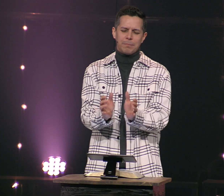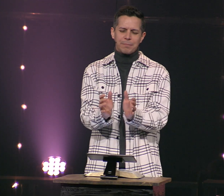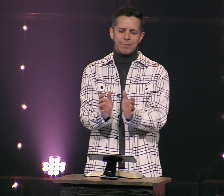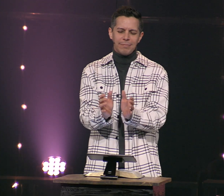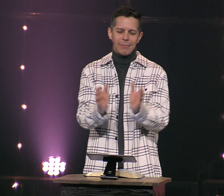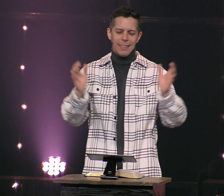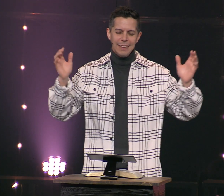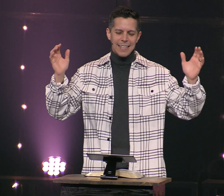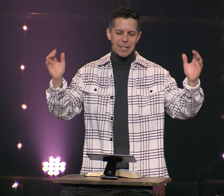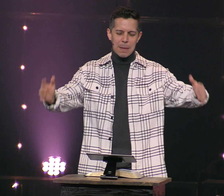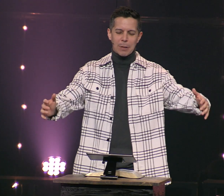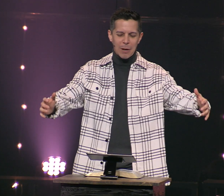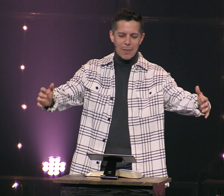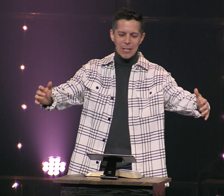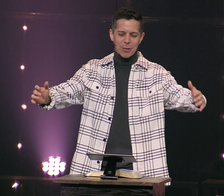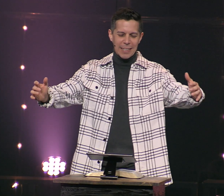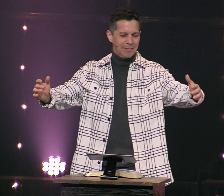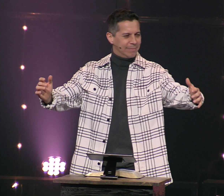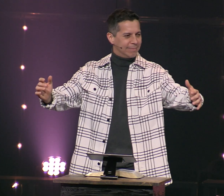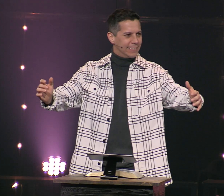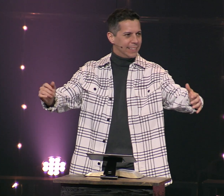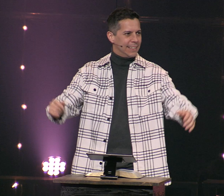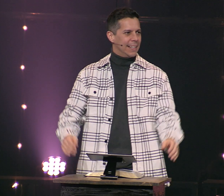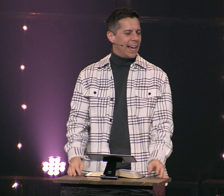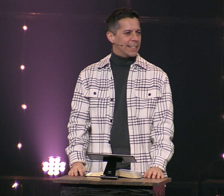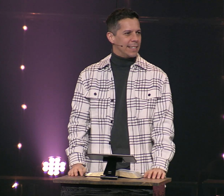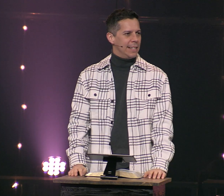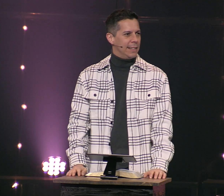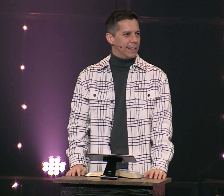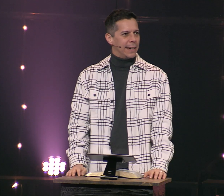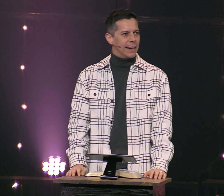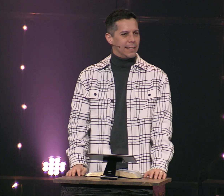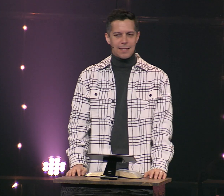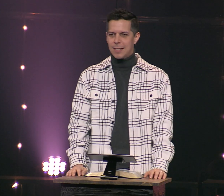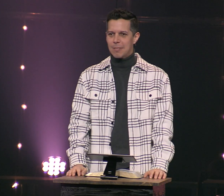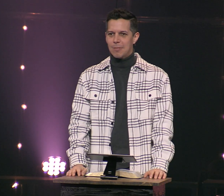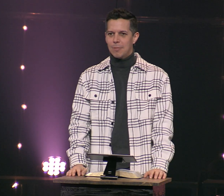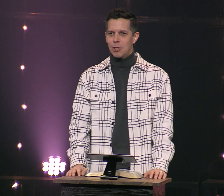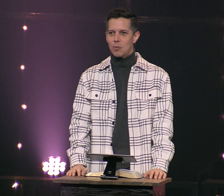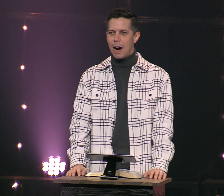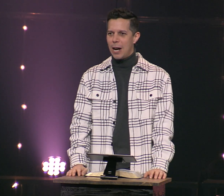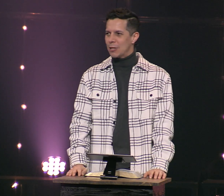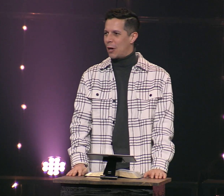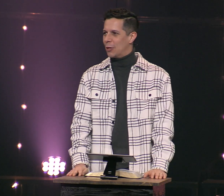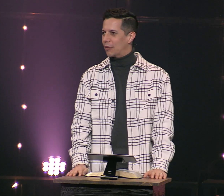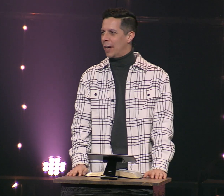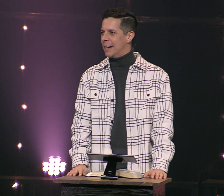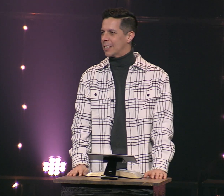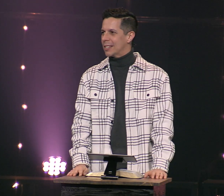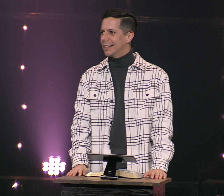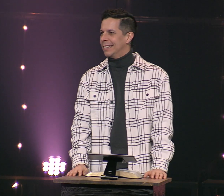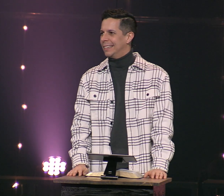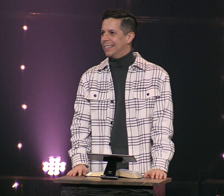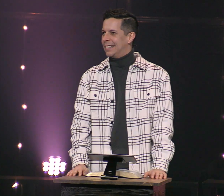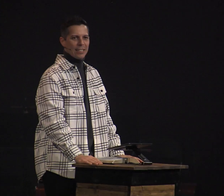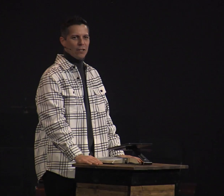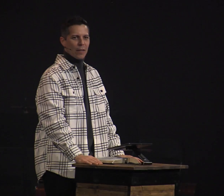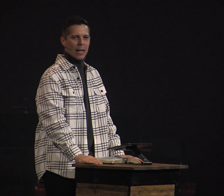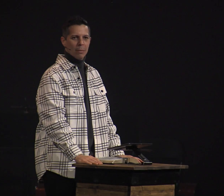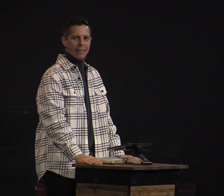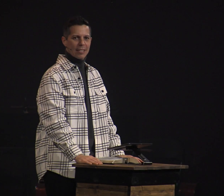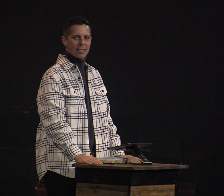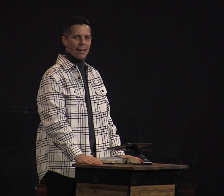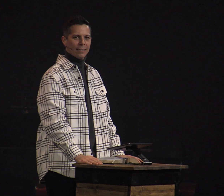world is the people around that tree. And to see the kids, just smiles on their face, to